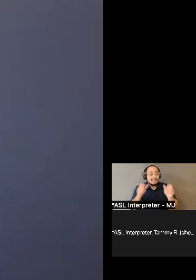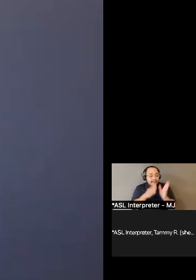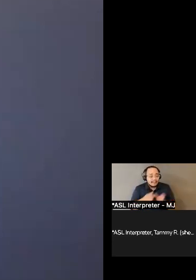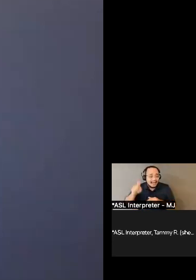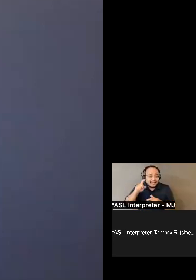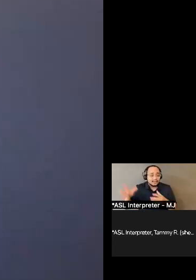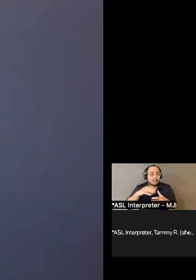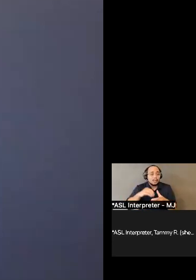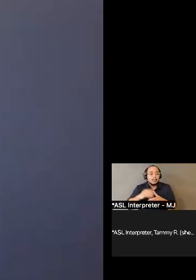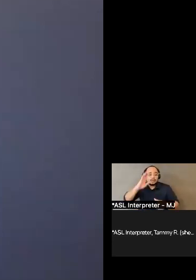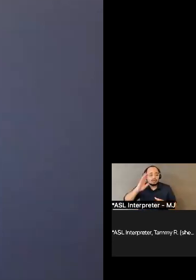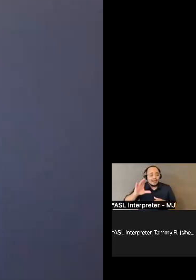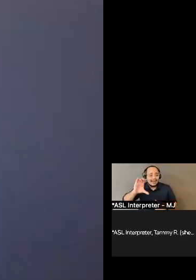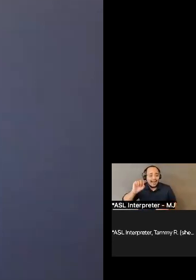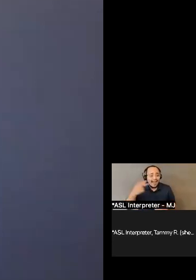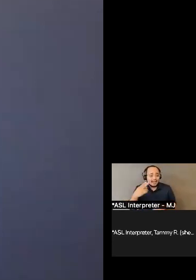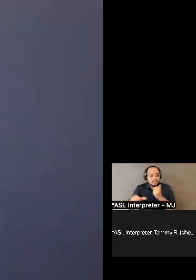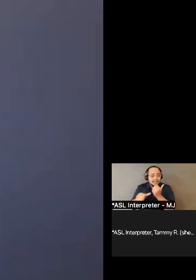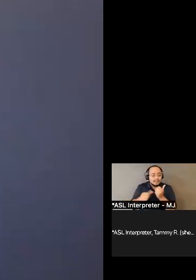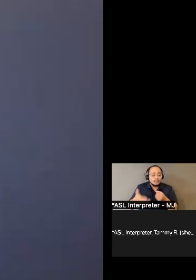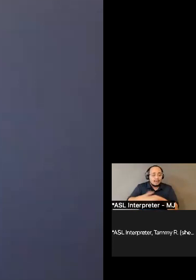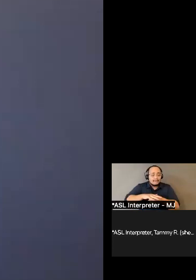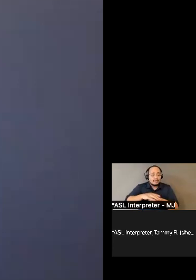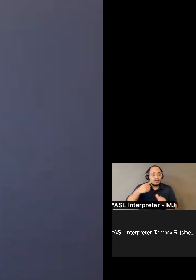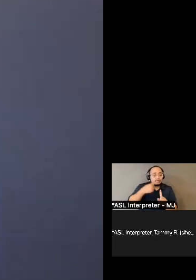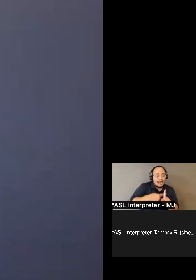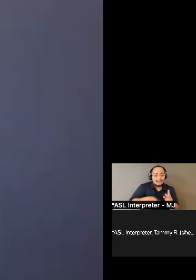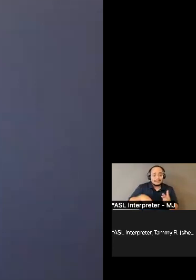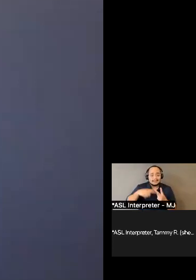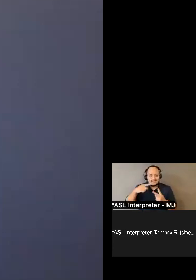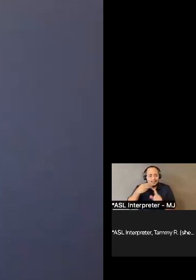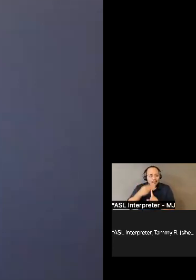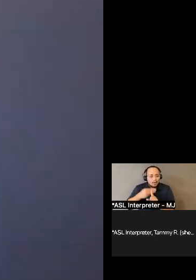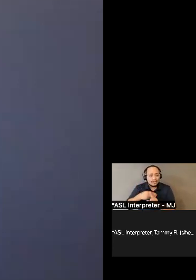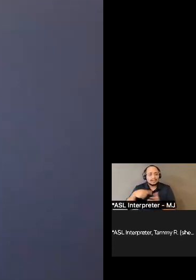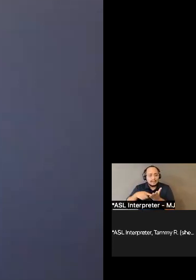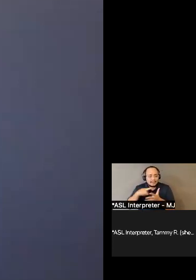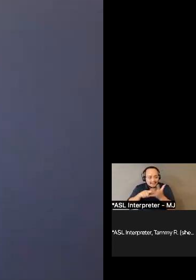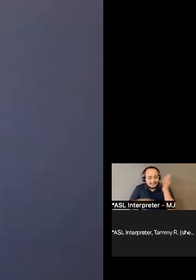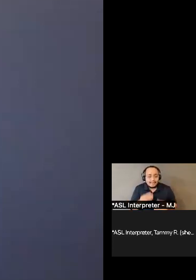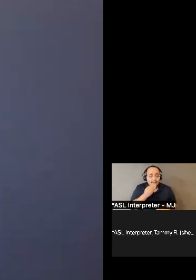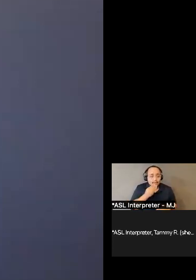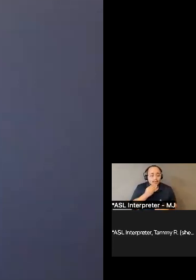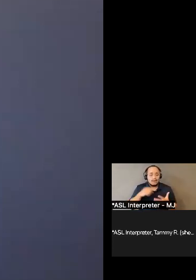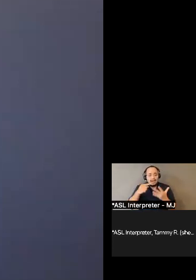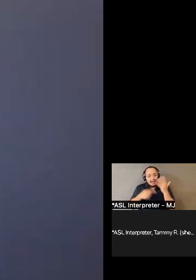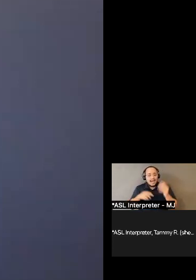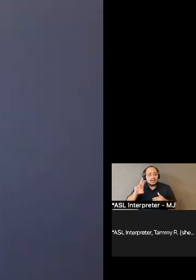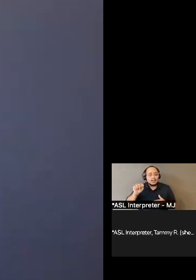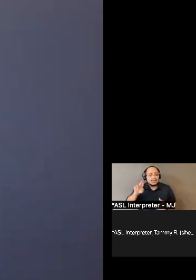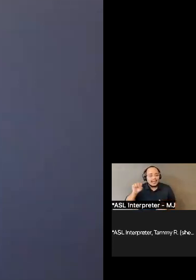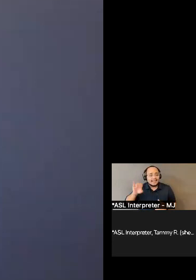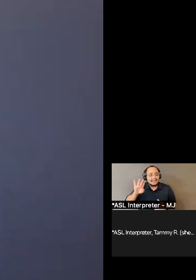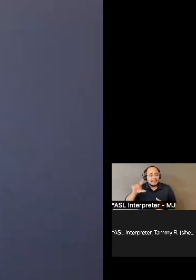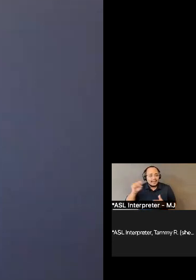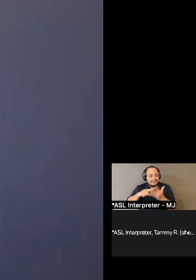include direct cash assistance to cover the cost of rent and mortgage payments, food, as well as utility bills